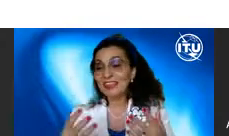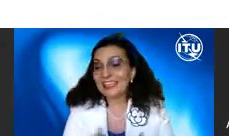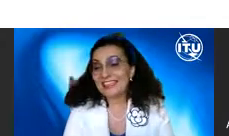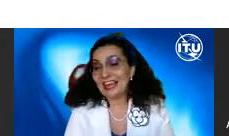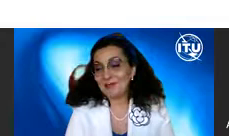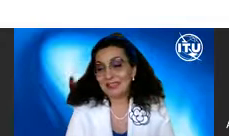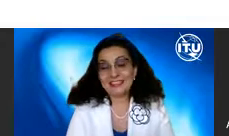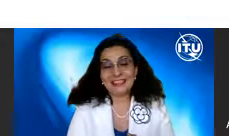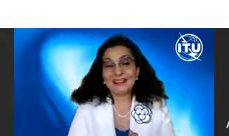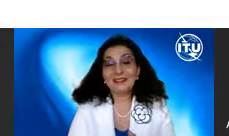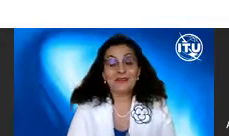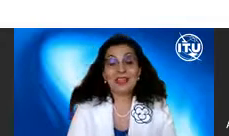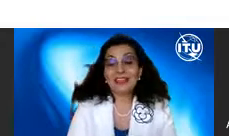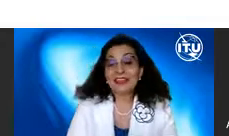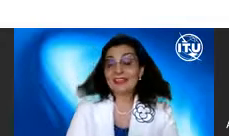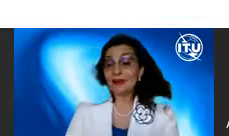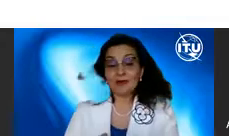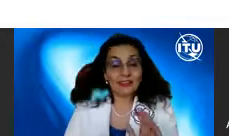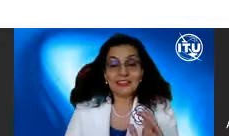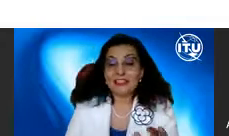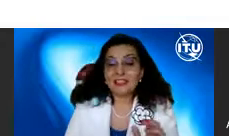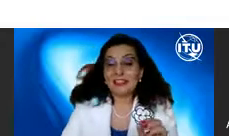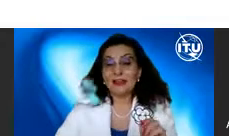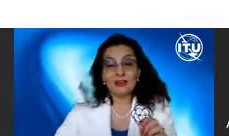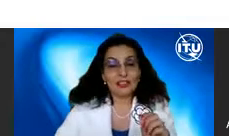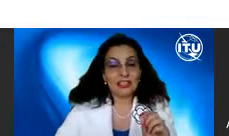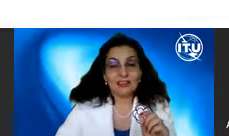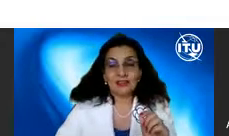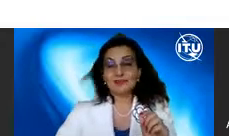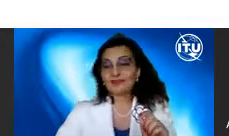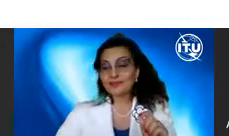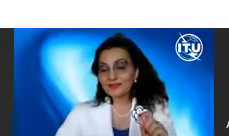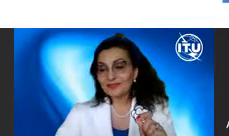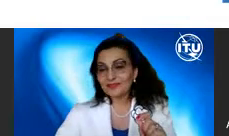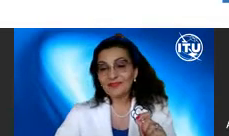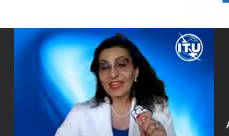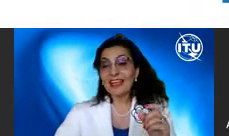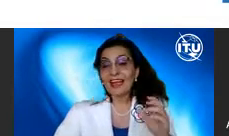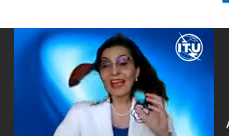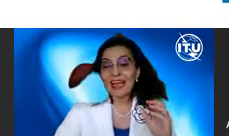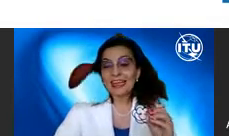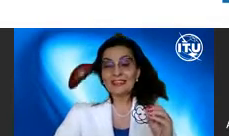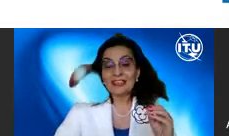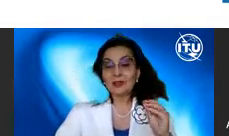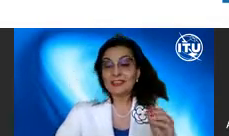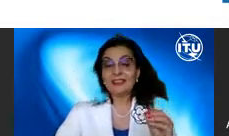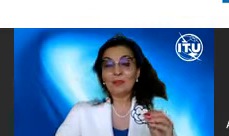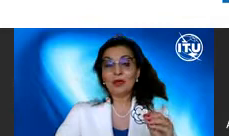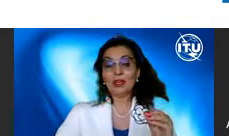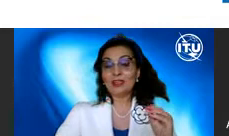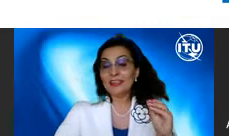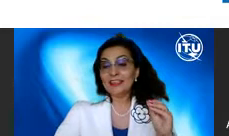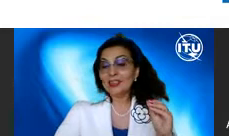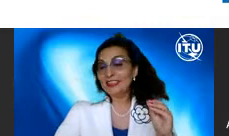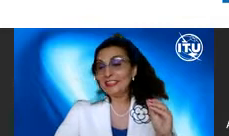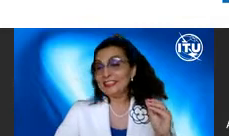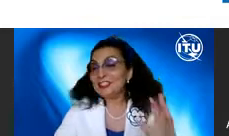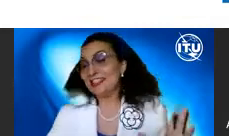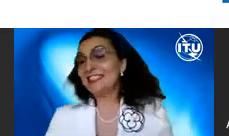inclusion? Next slide, please, Luis. So the digital inclusion has in